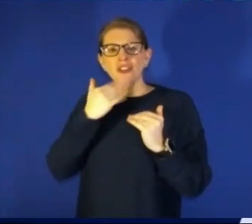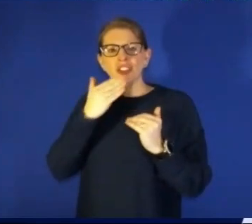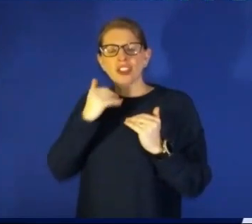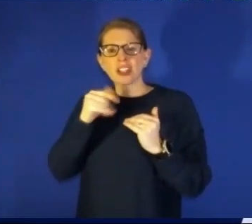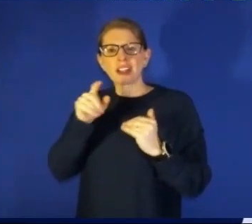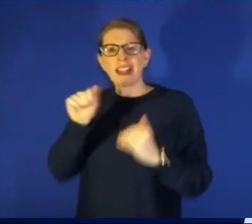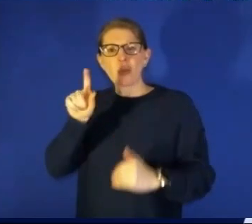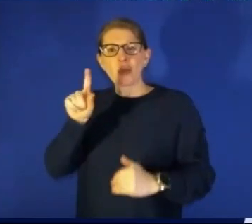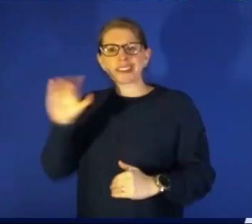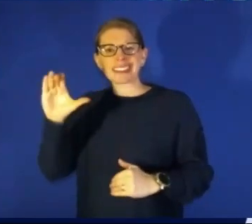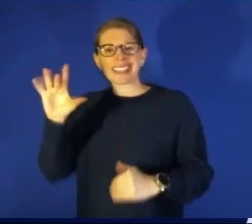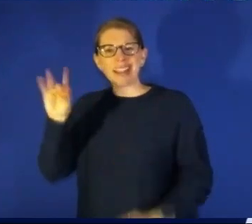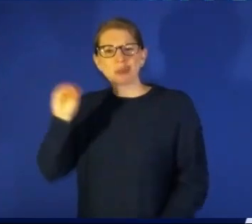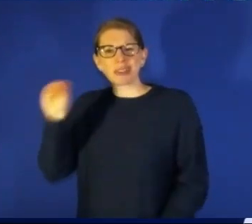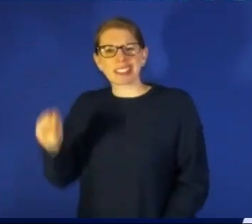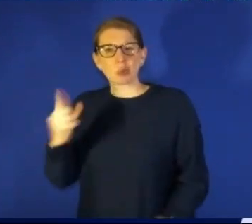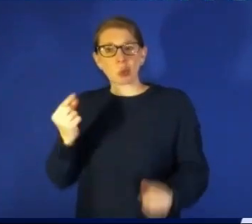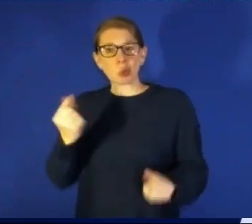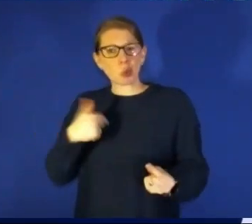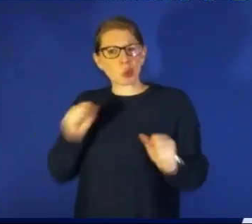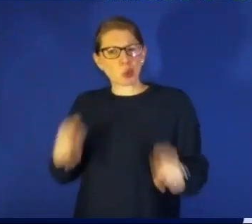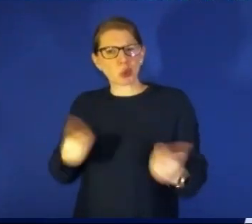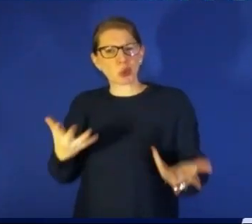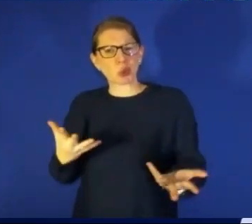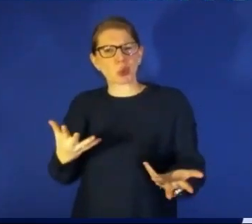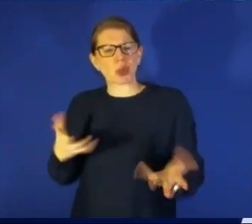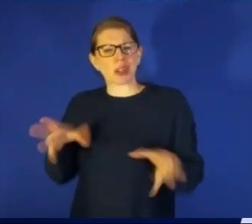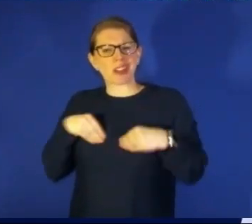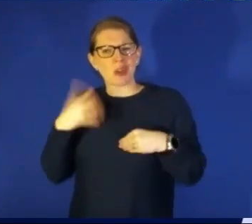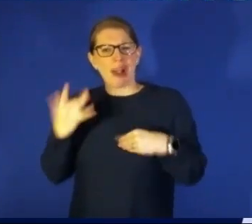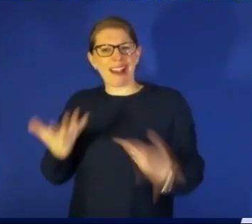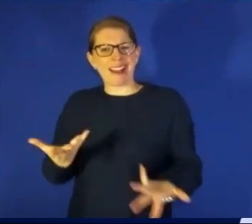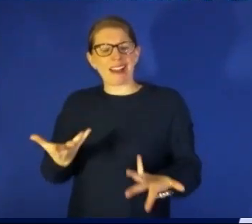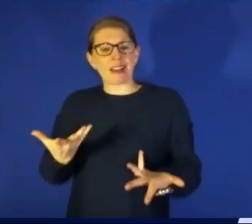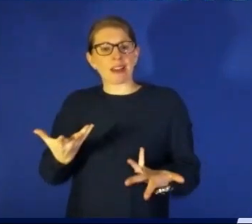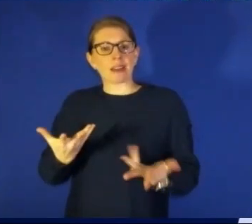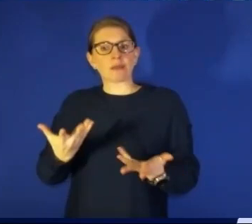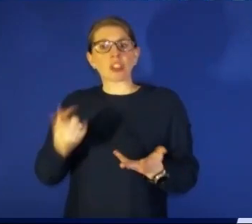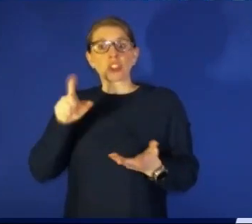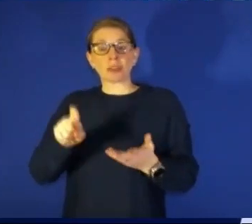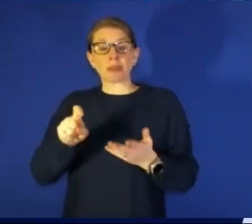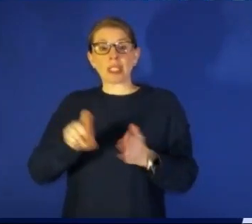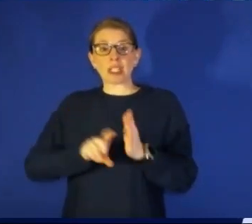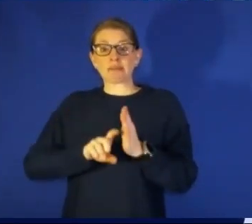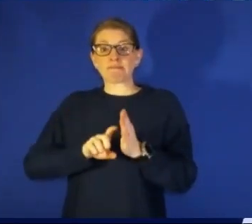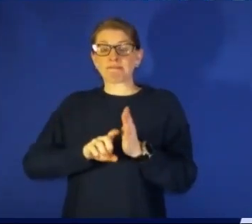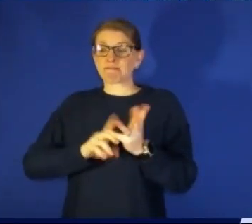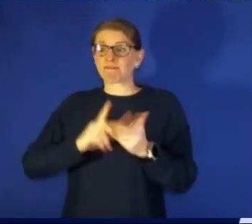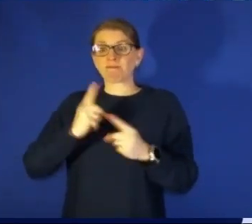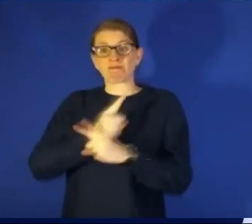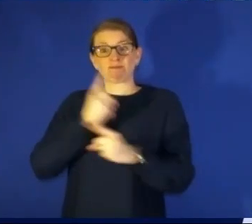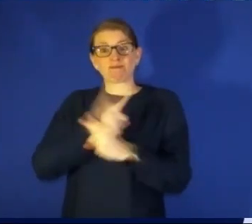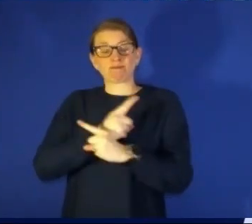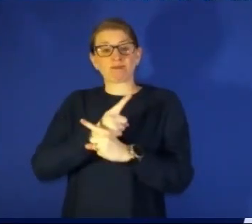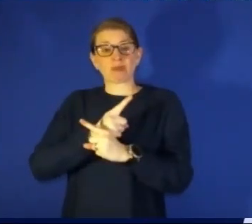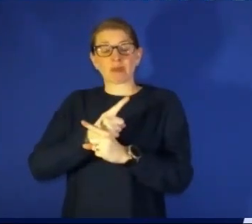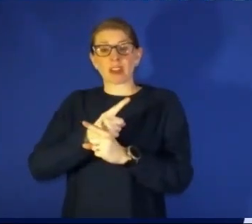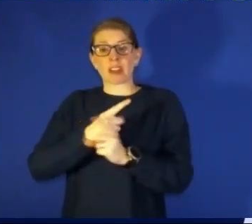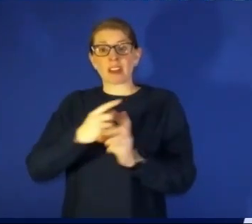8%? What can I do? That should be a constructive partnership, and I think people with diabetes should speak